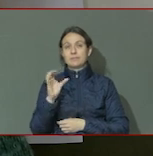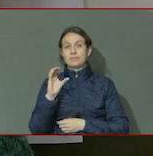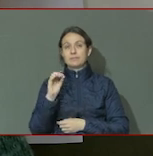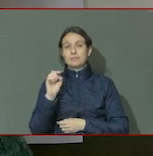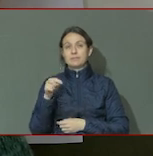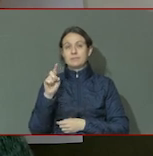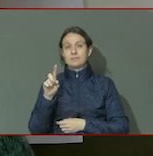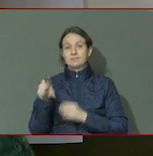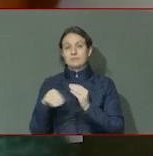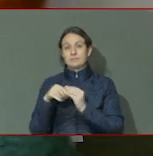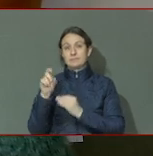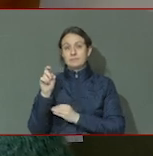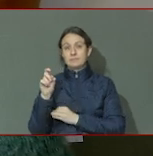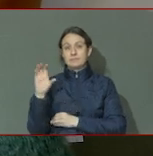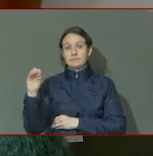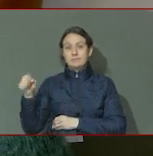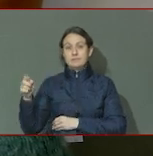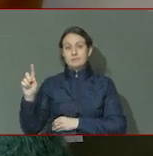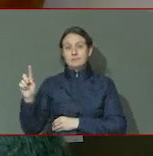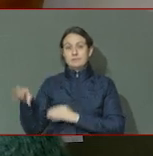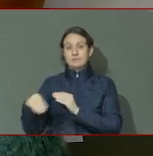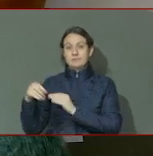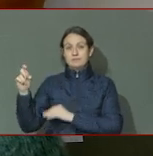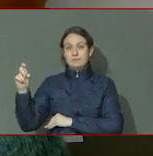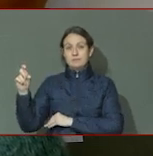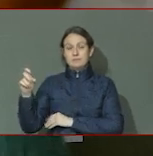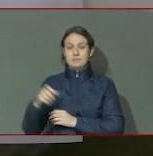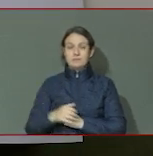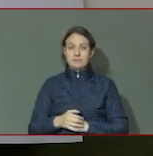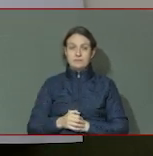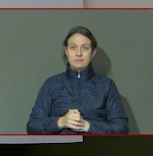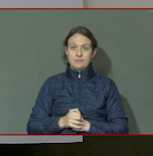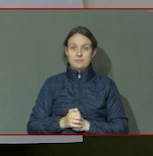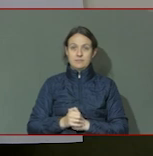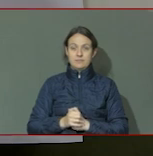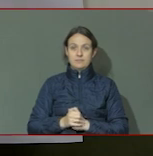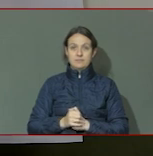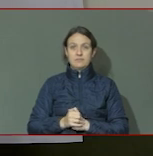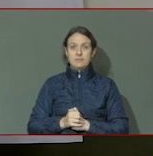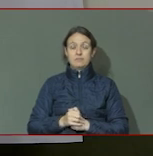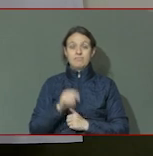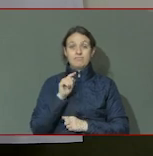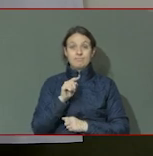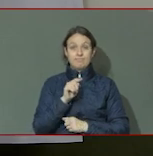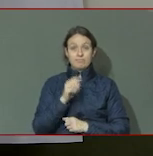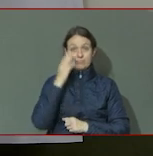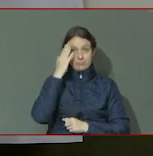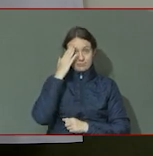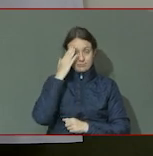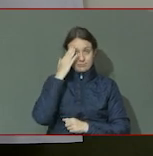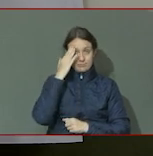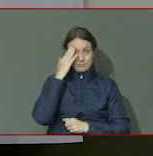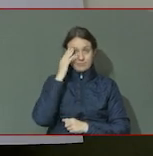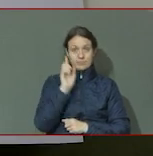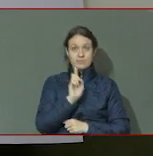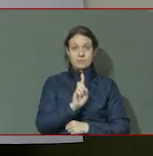0.11 plus X. 0.11 plus X. They told me it was a 1